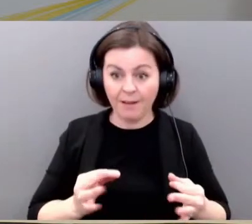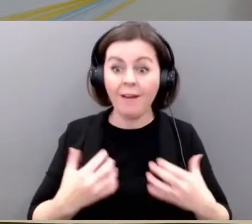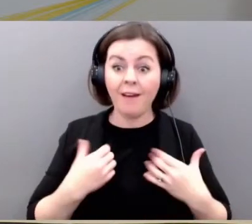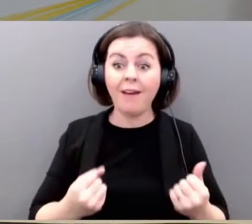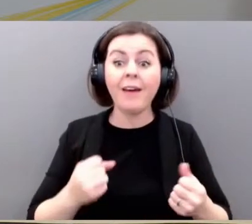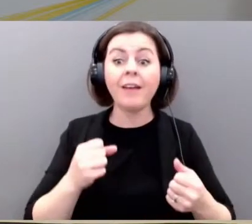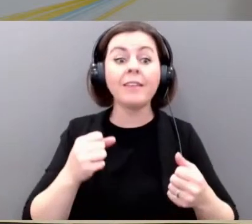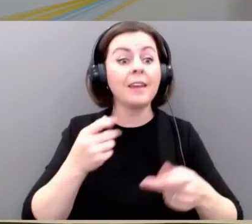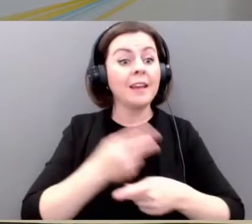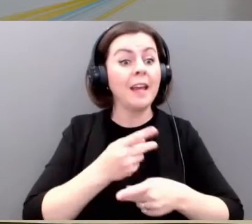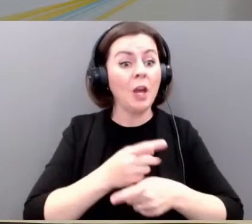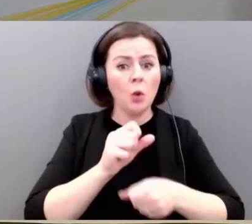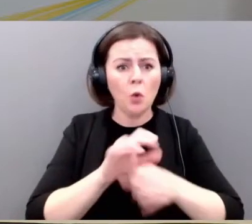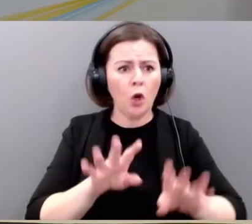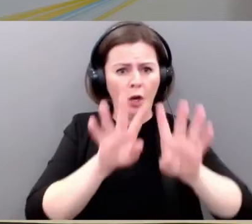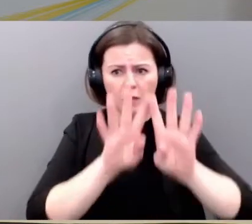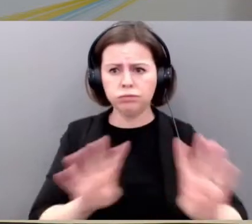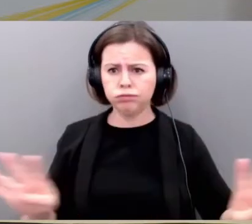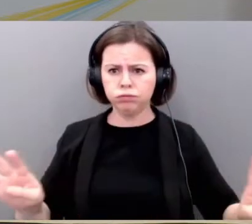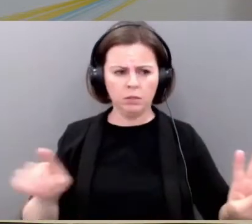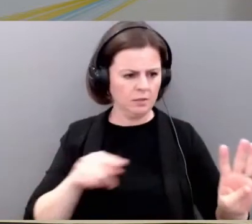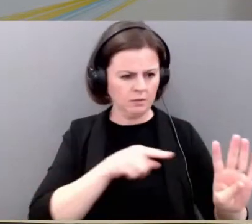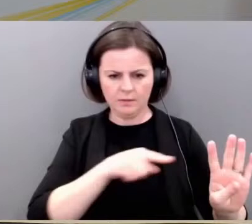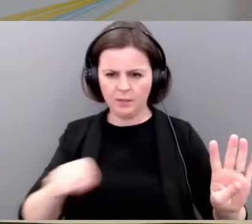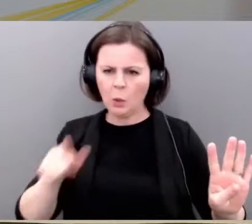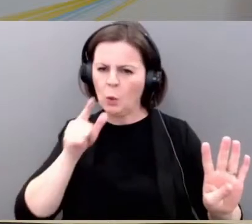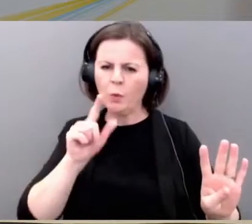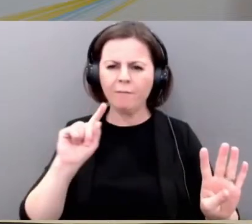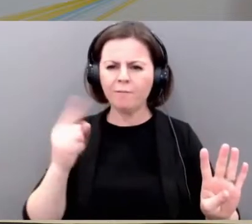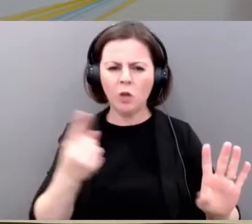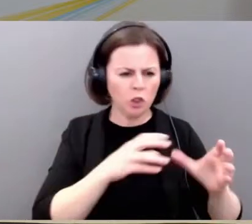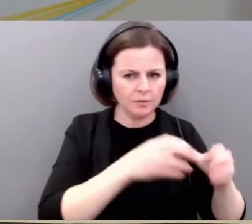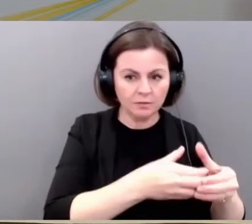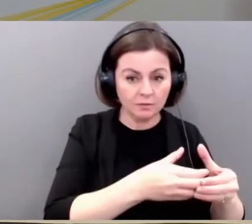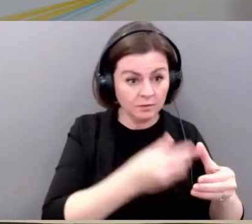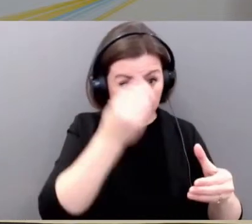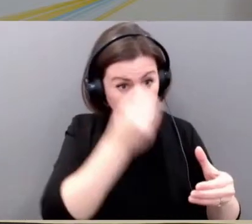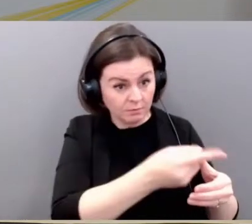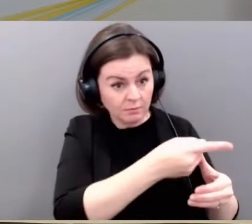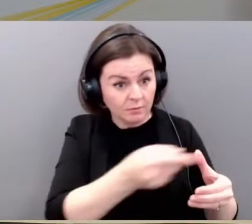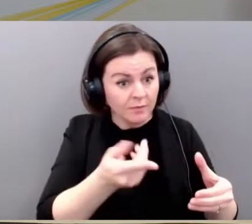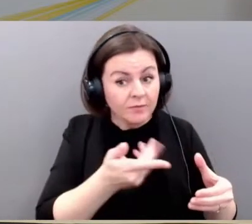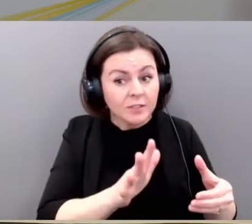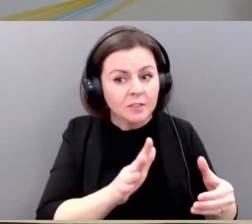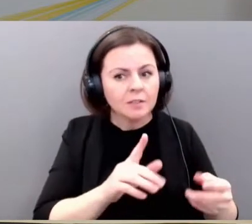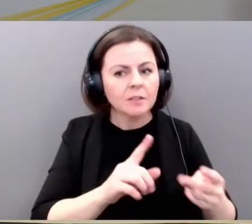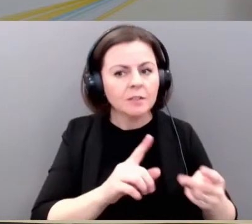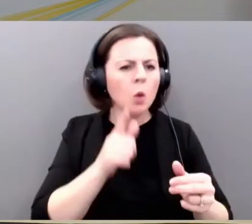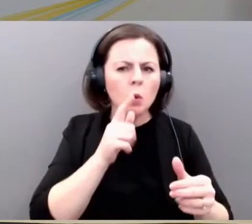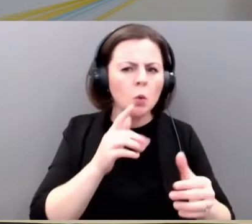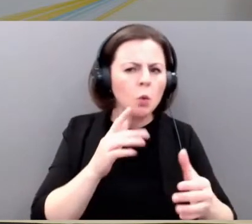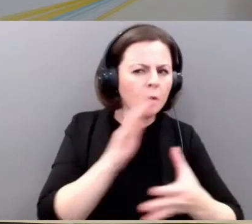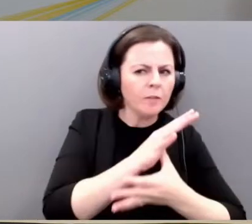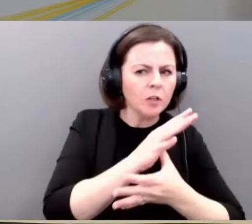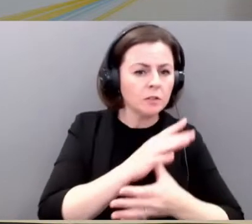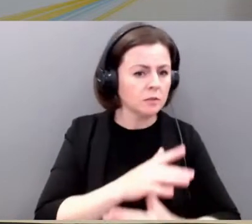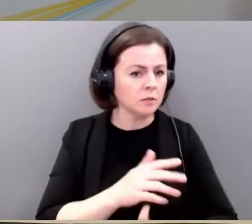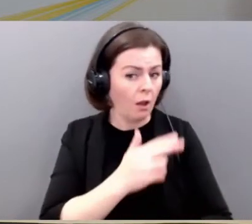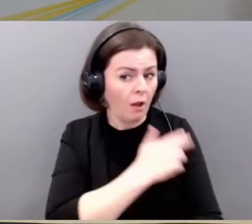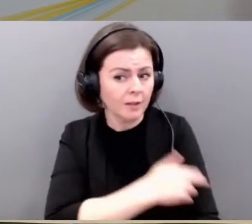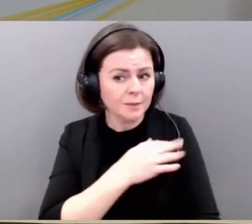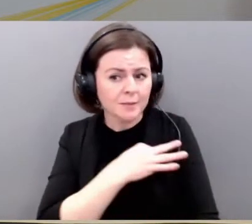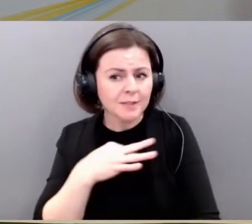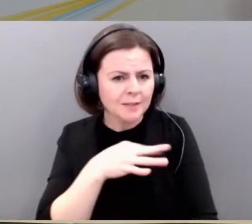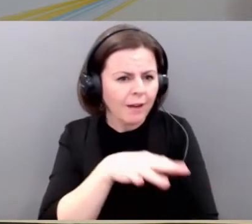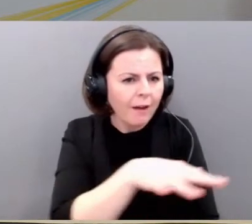vaccine first? Do those people already know? Do we know if it's hospital staff first or doctors' offices? And also, what